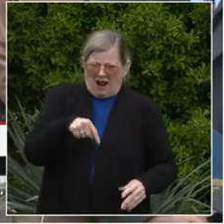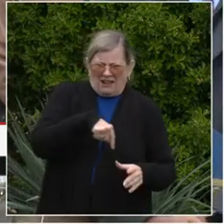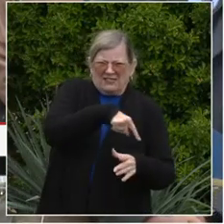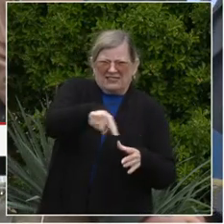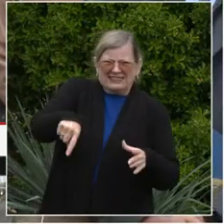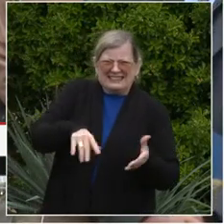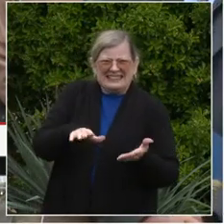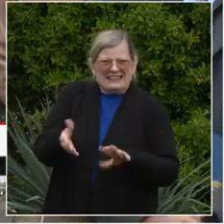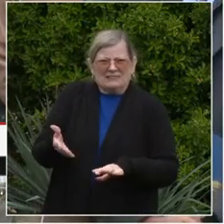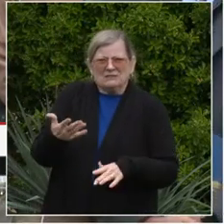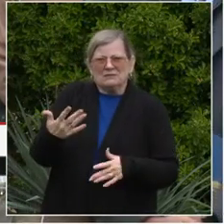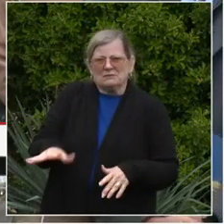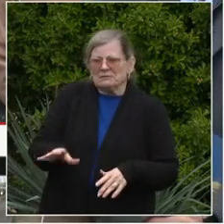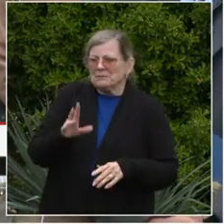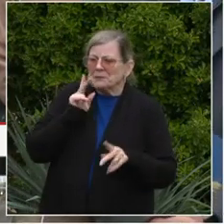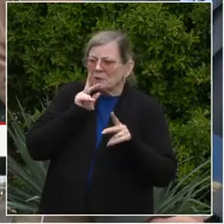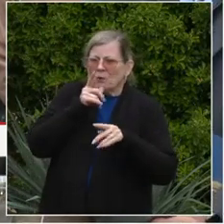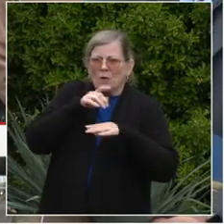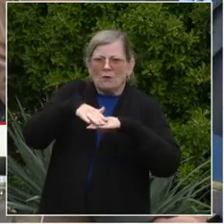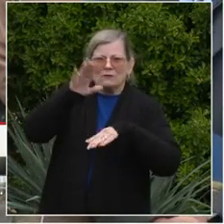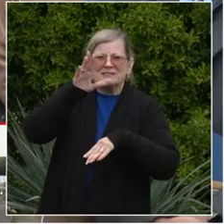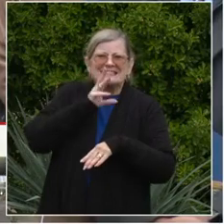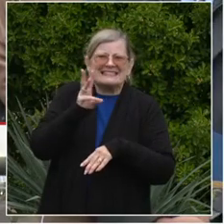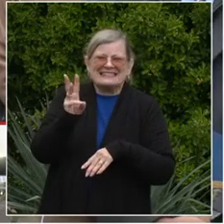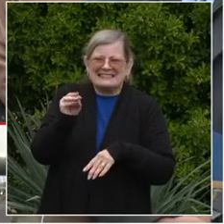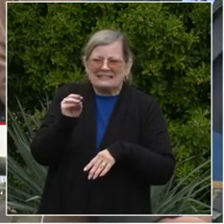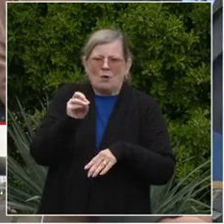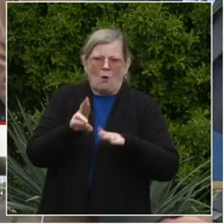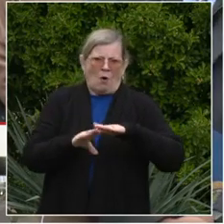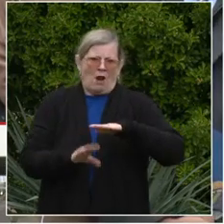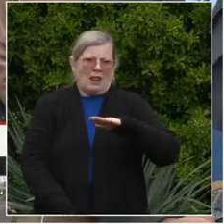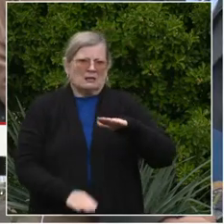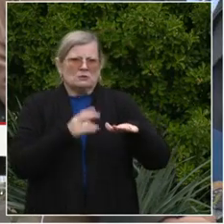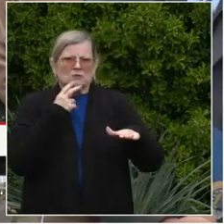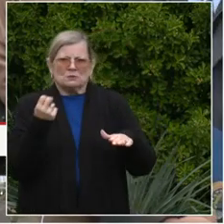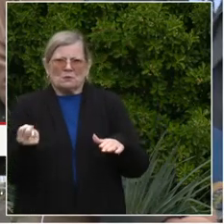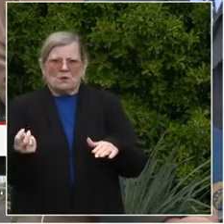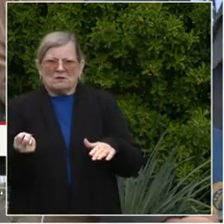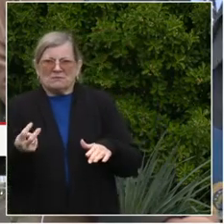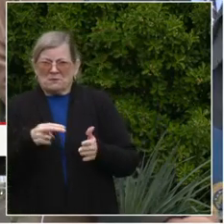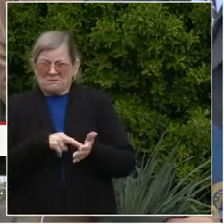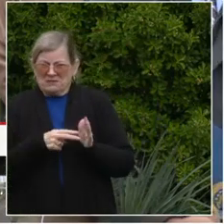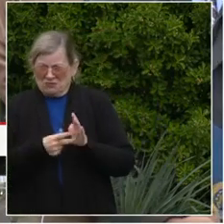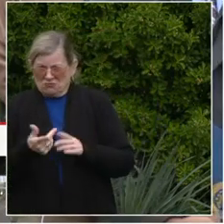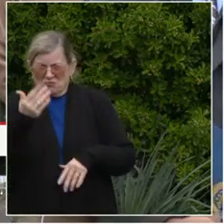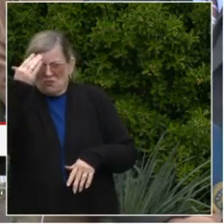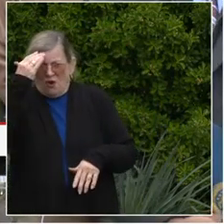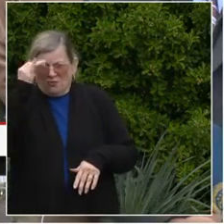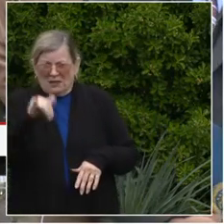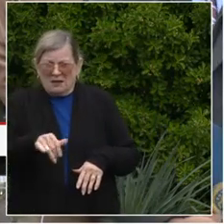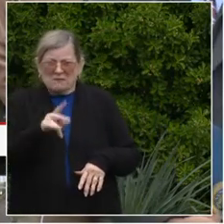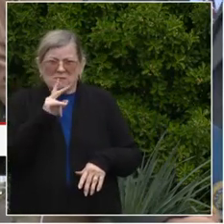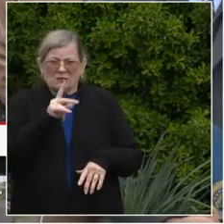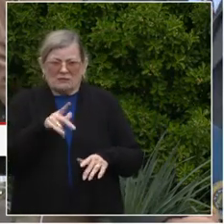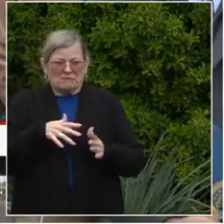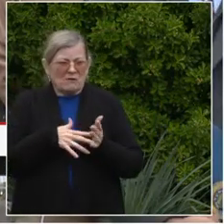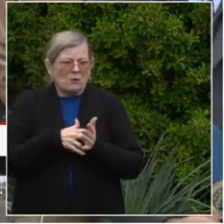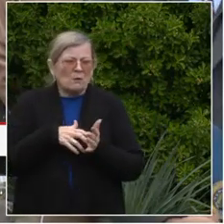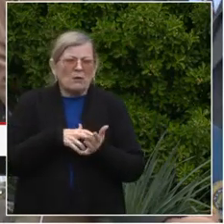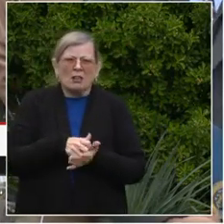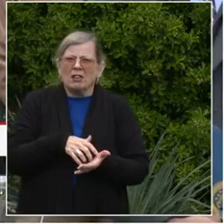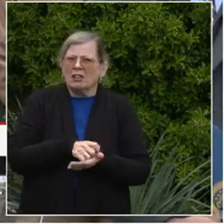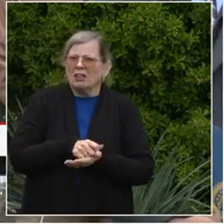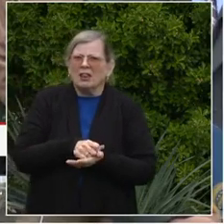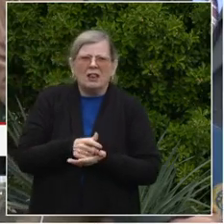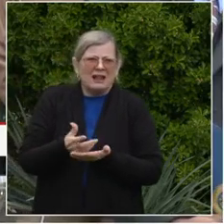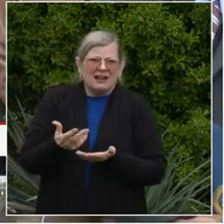60 and under the age of 12. And what that means is if you know people that are vulnerable, that have problems moving or getting out of their